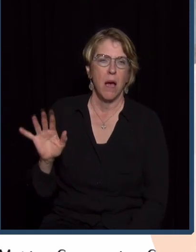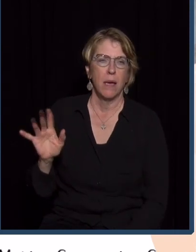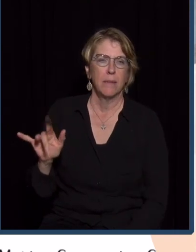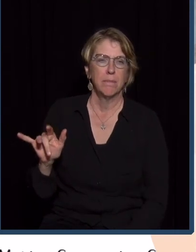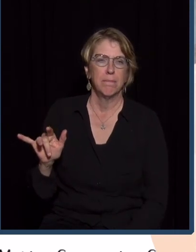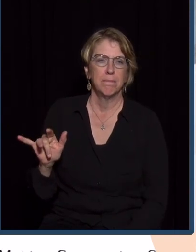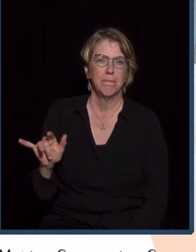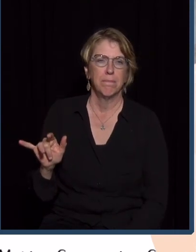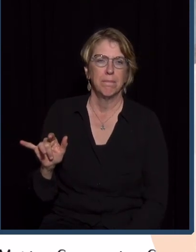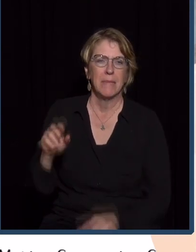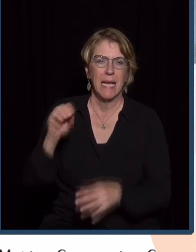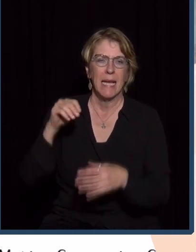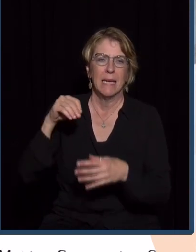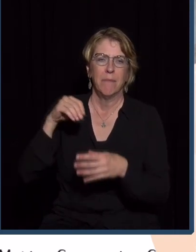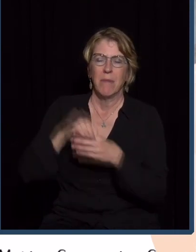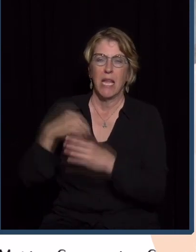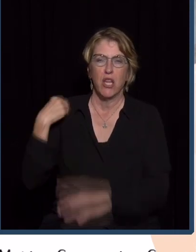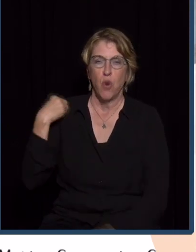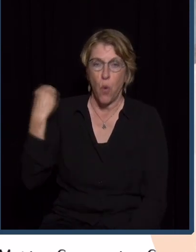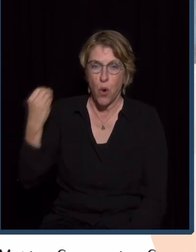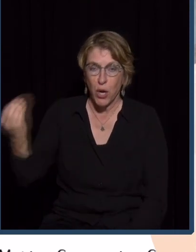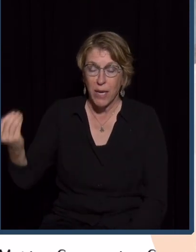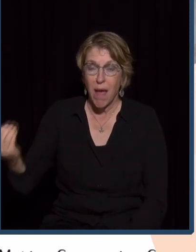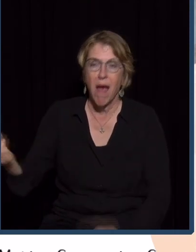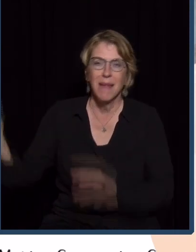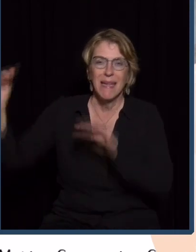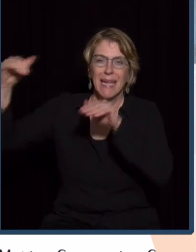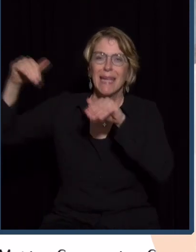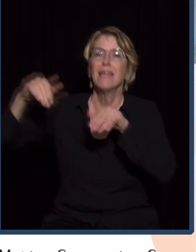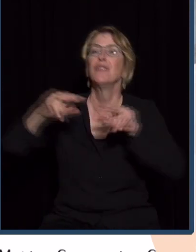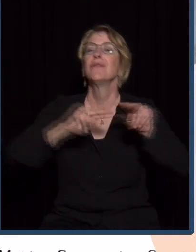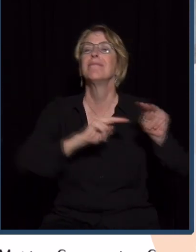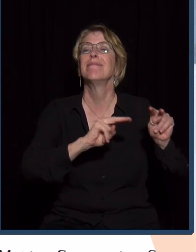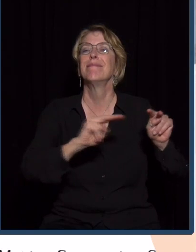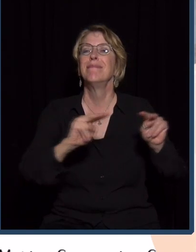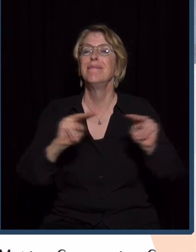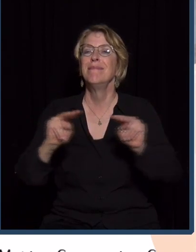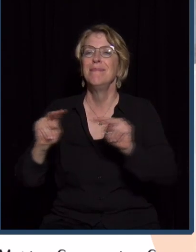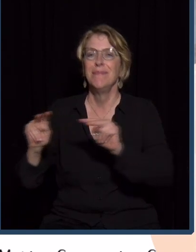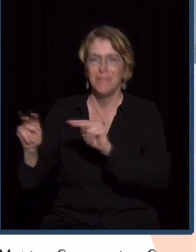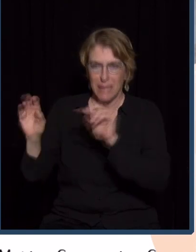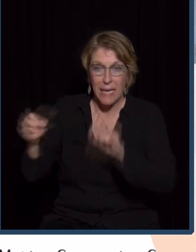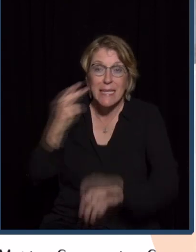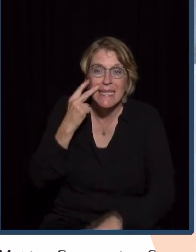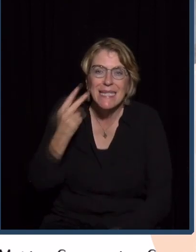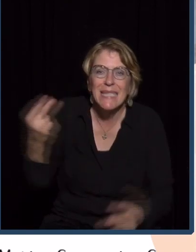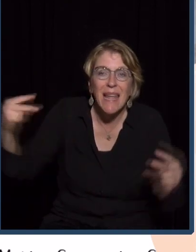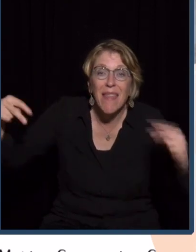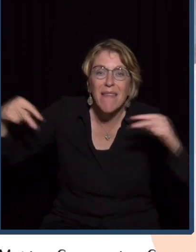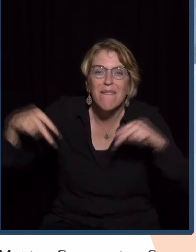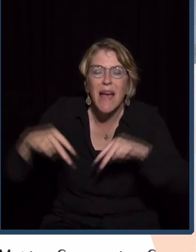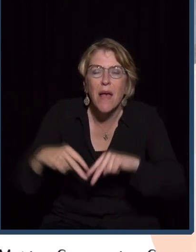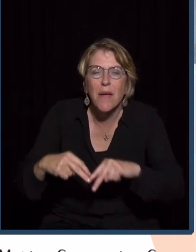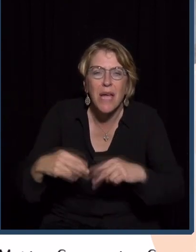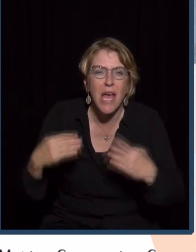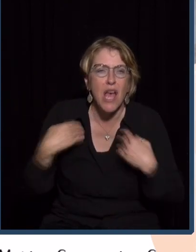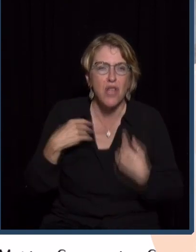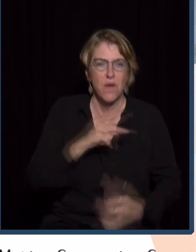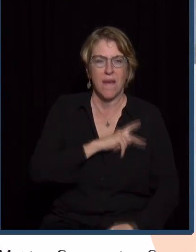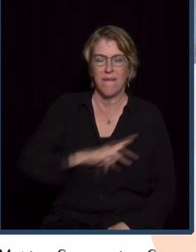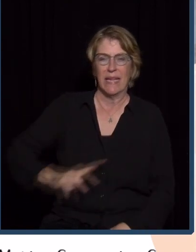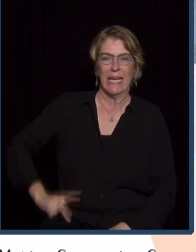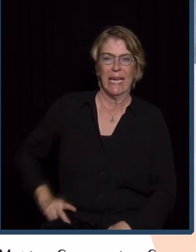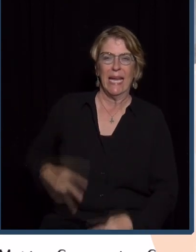which is perched on a gently sloping hillside with gorgeous views of the Willamette Valley. So here you're gonna sleep in a king guest room with